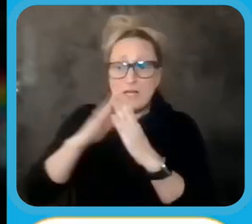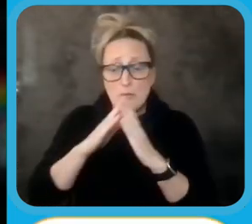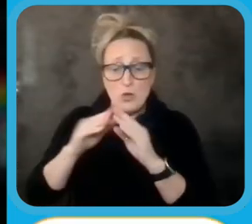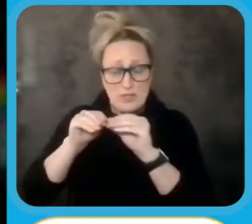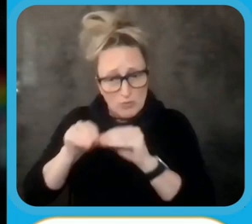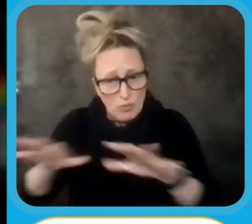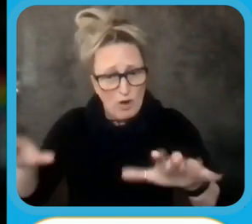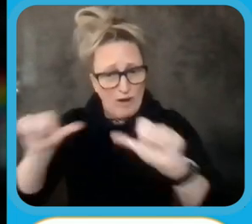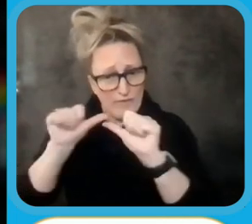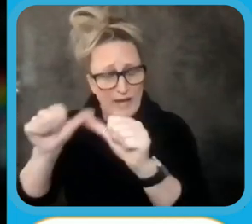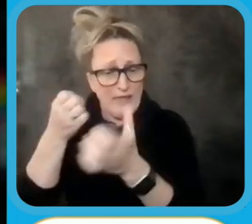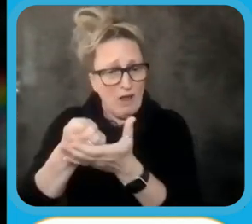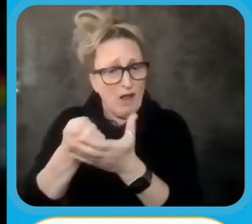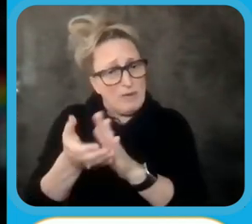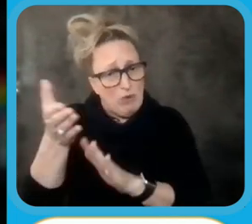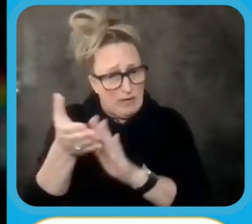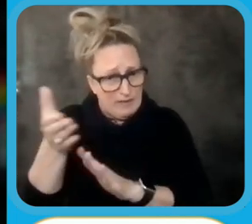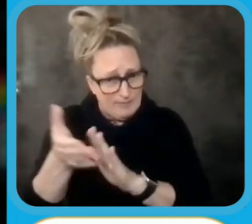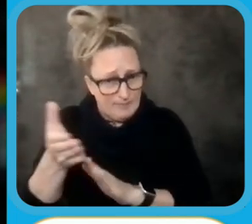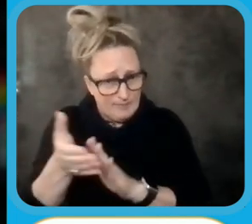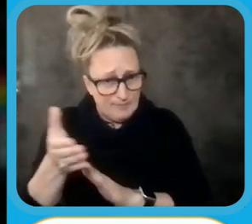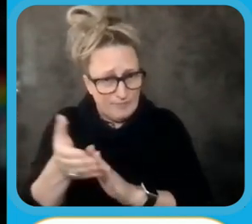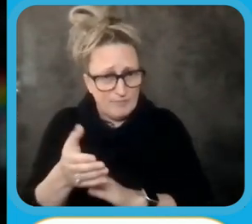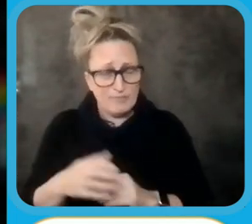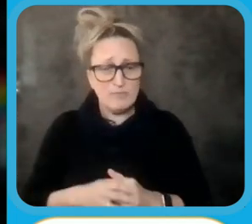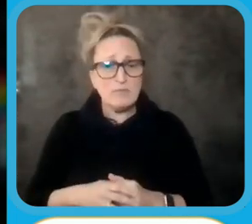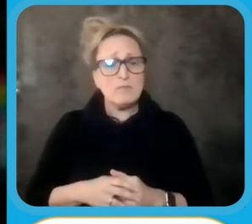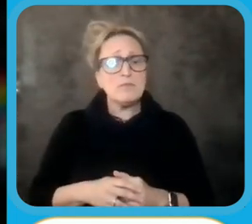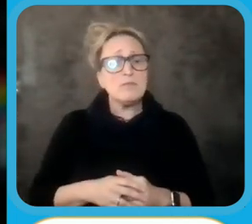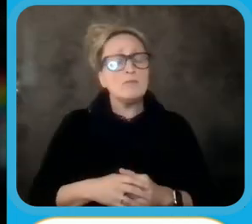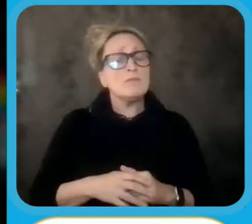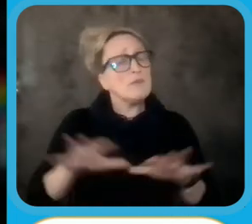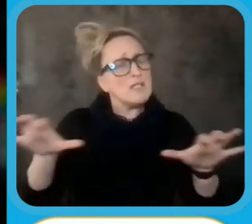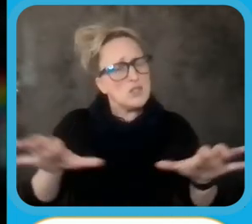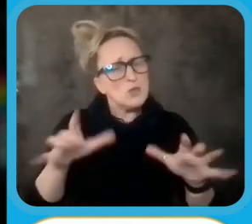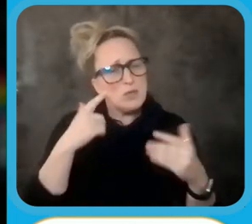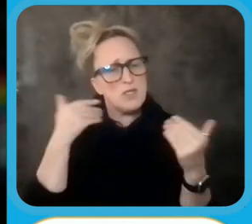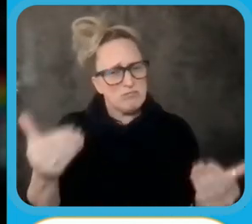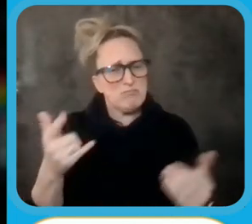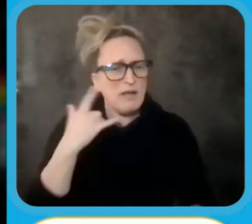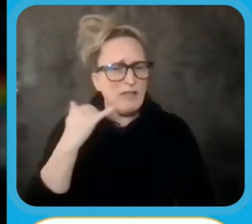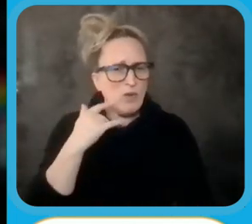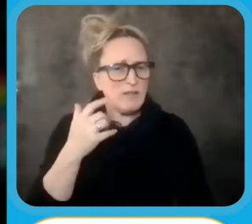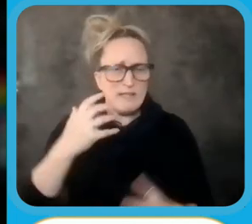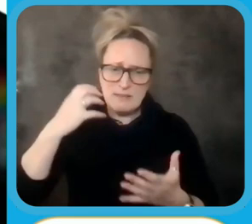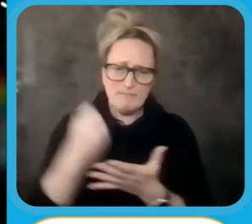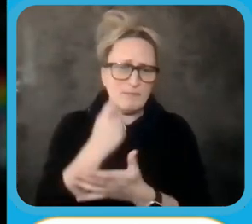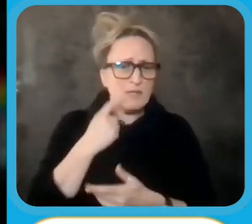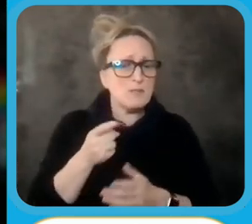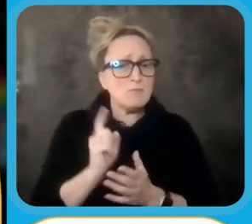our economy running. So let's do this, California. Let's seize this moment.